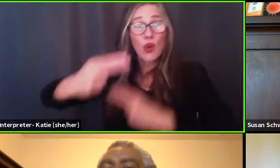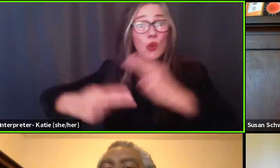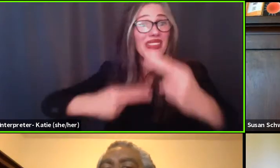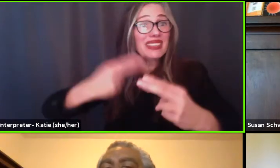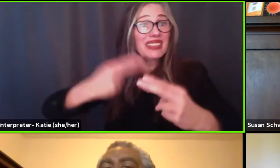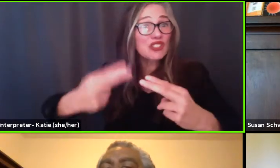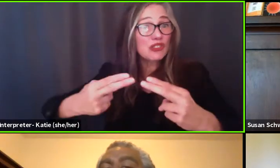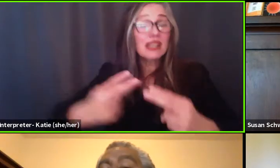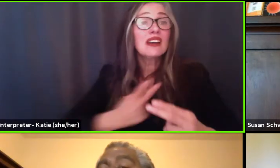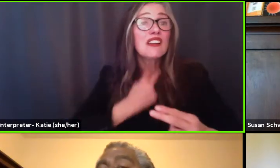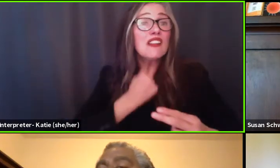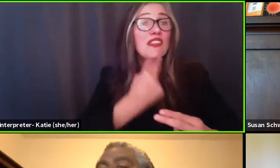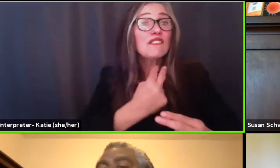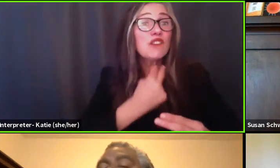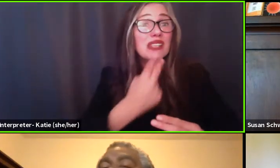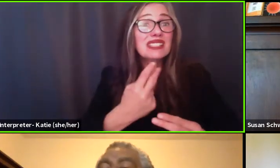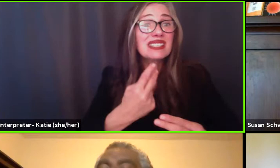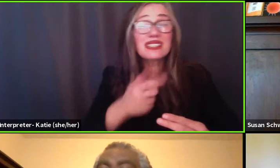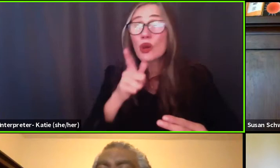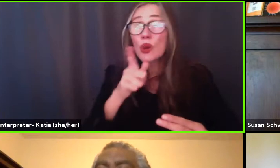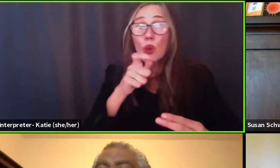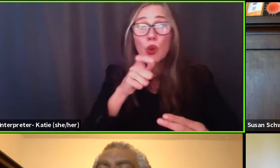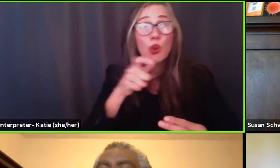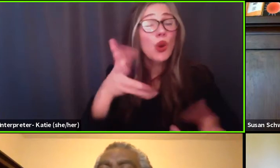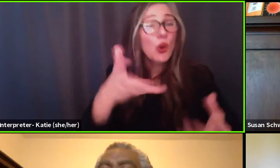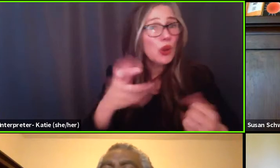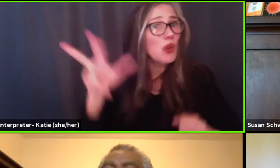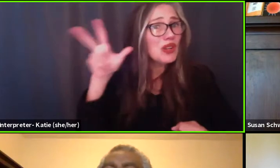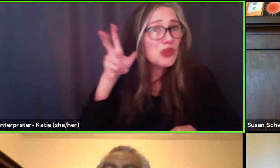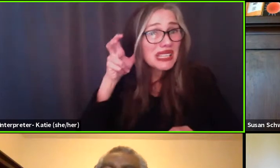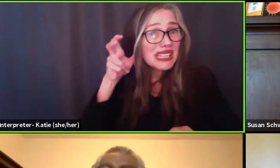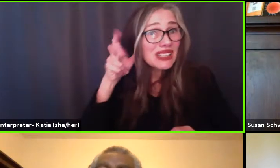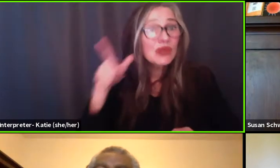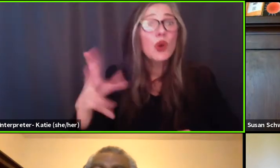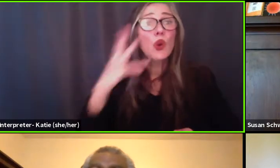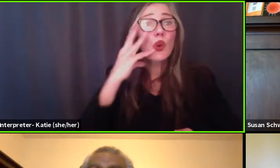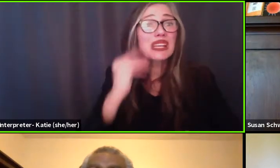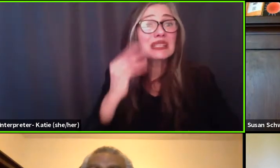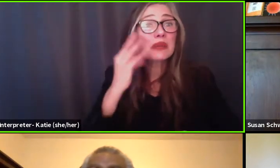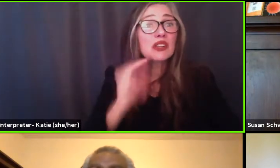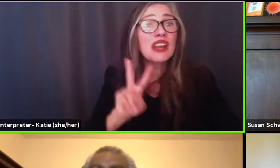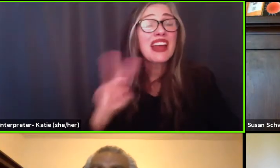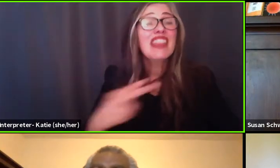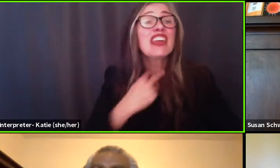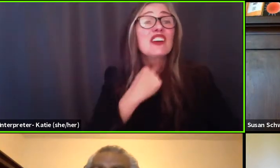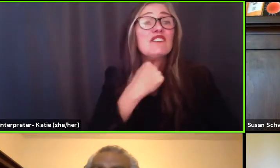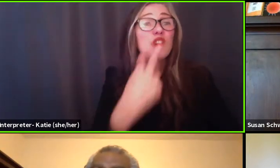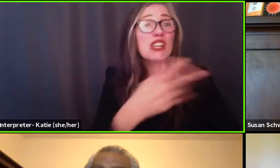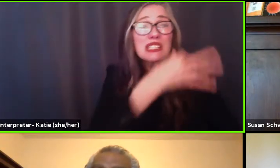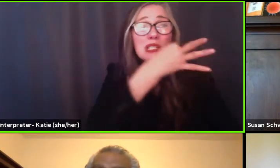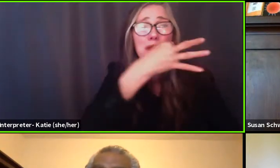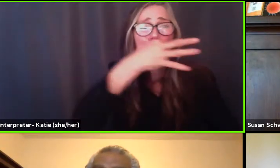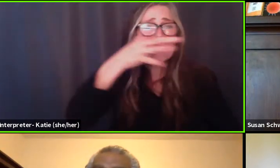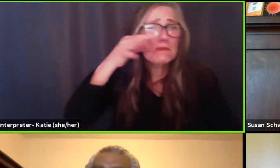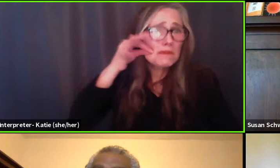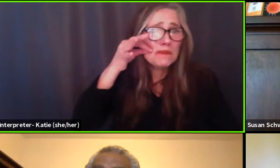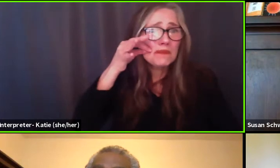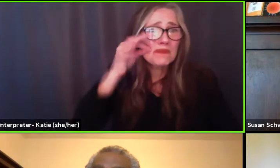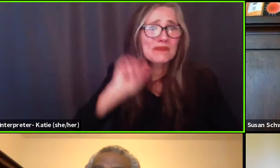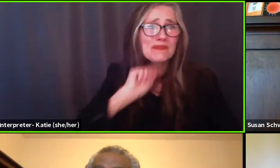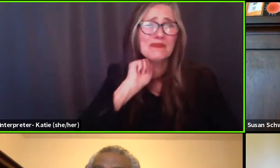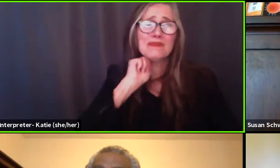kind of dissonance in a conversation that's much needed and long overdue so that's that's my crack at it